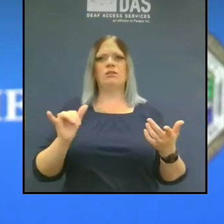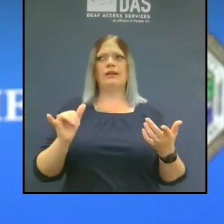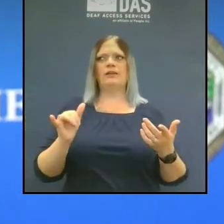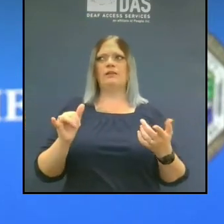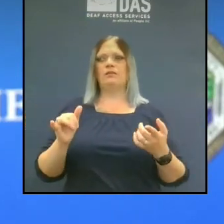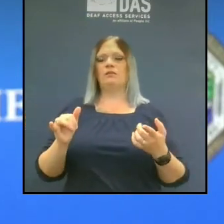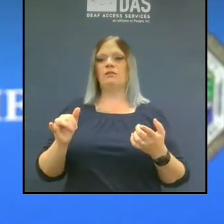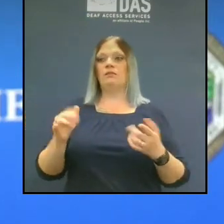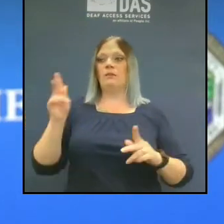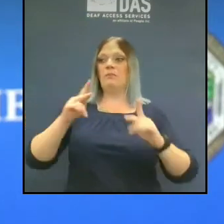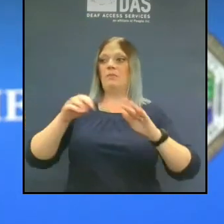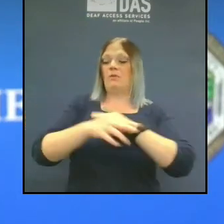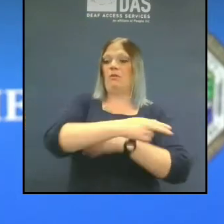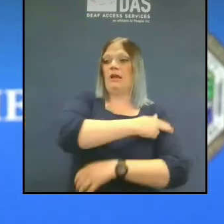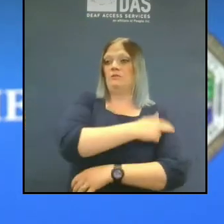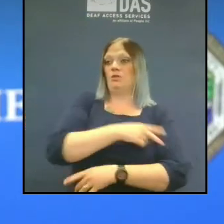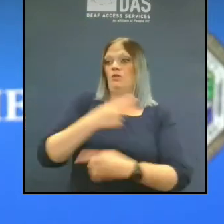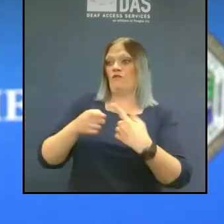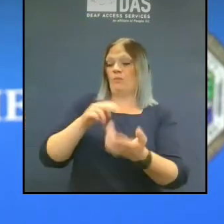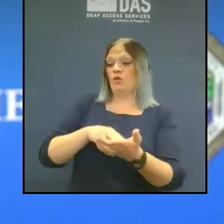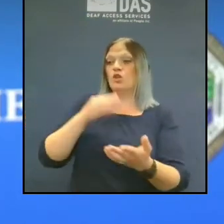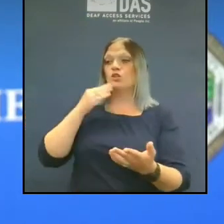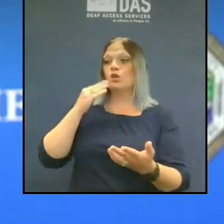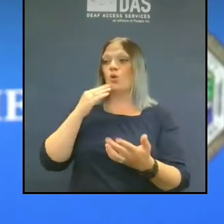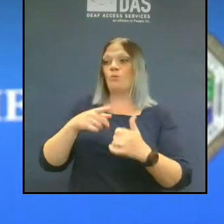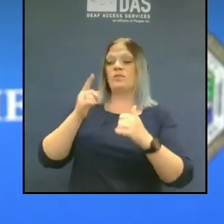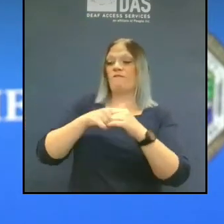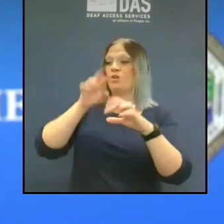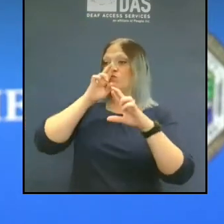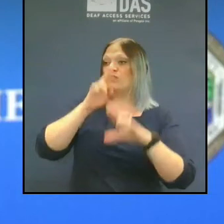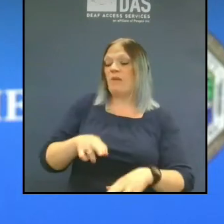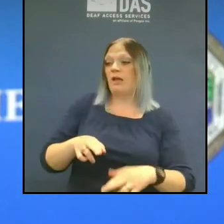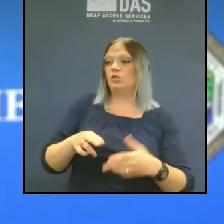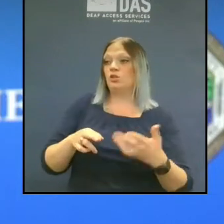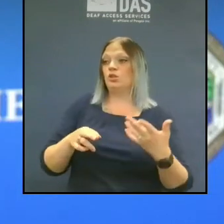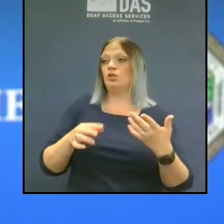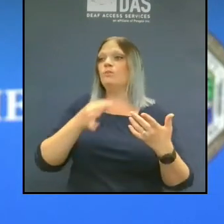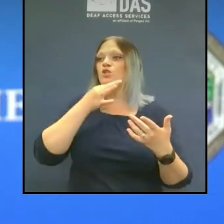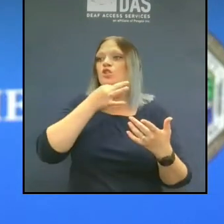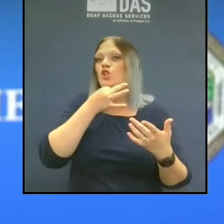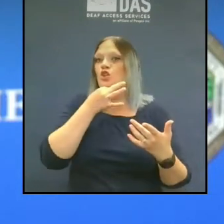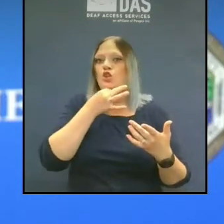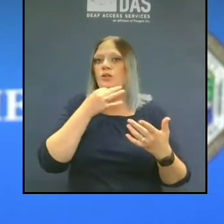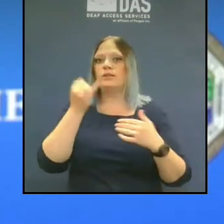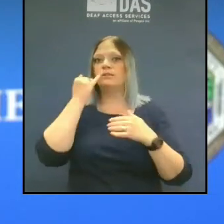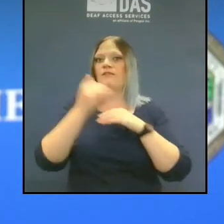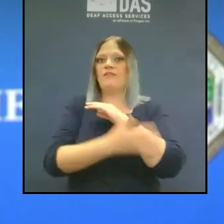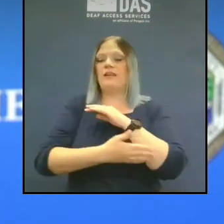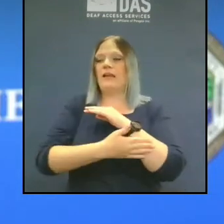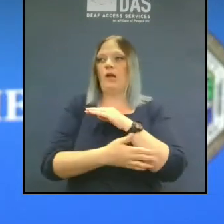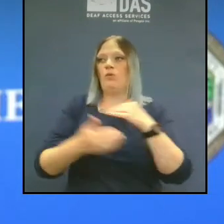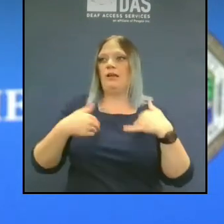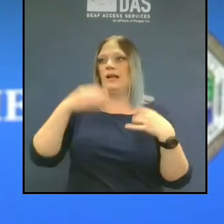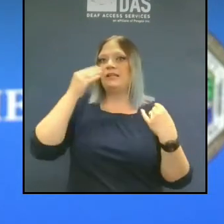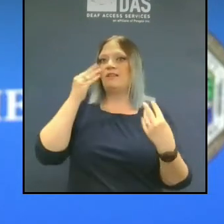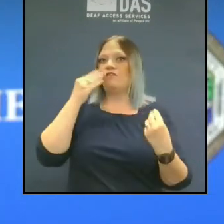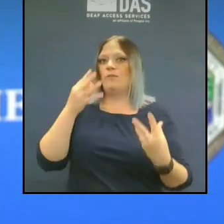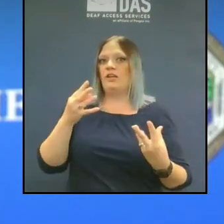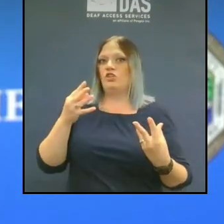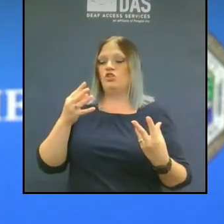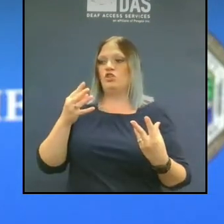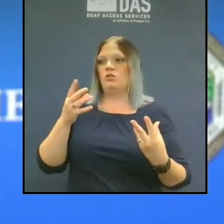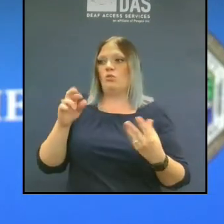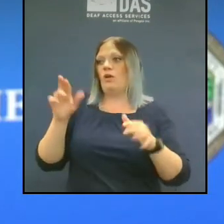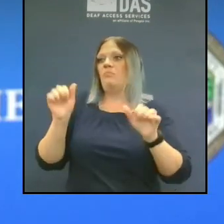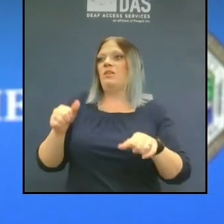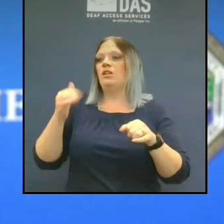nursing homes or frontline responders being impacted here? Just curious if the county has data or there's a ability